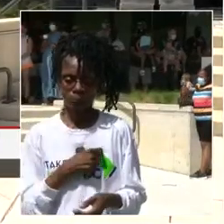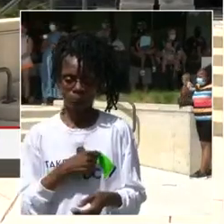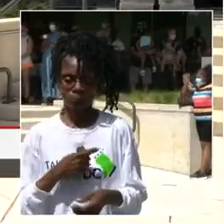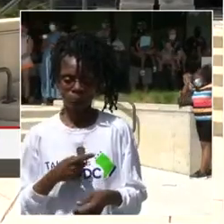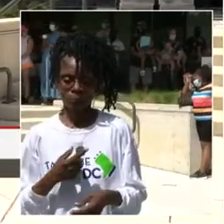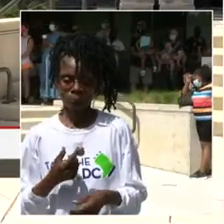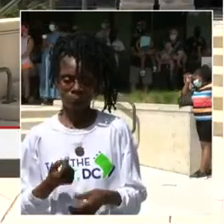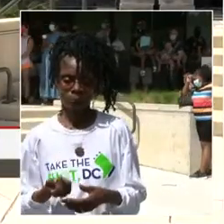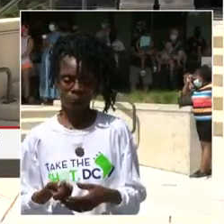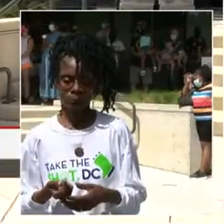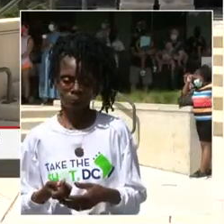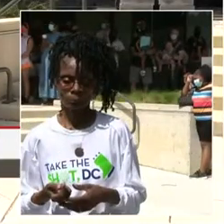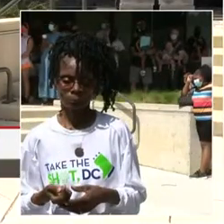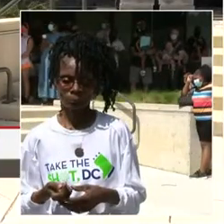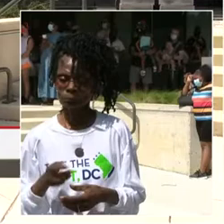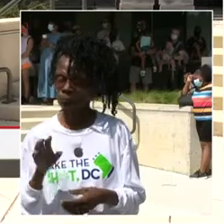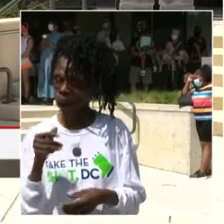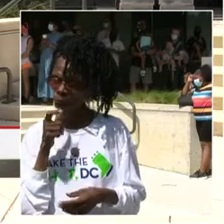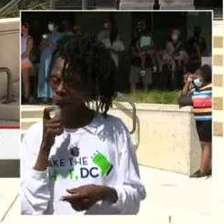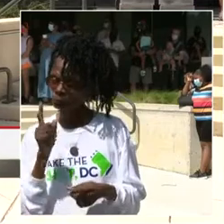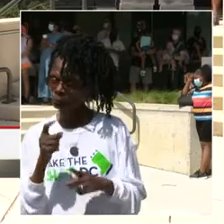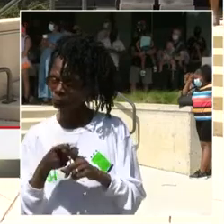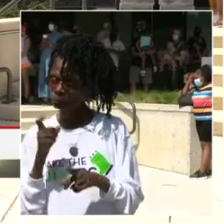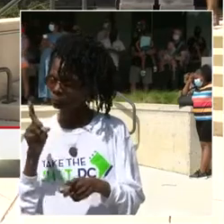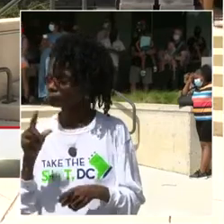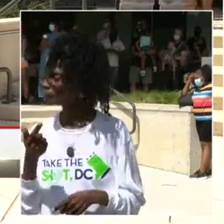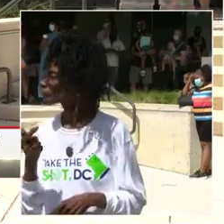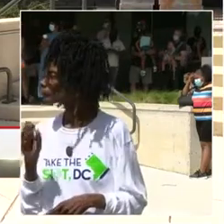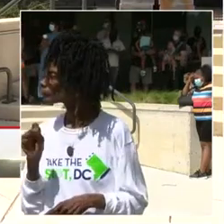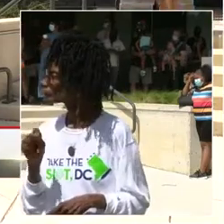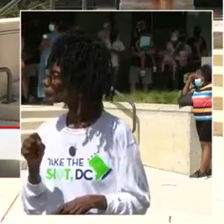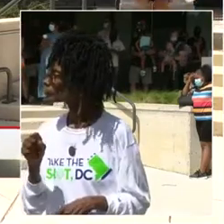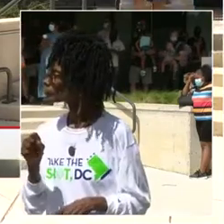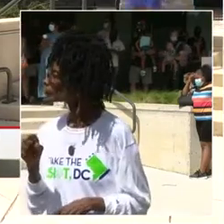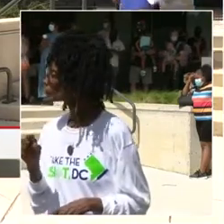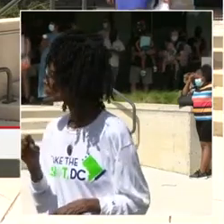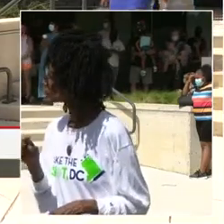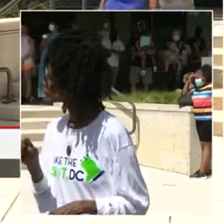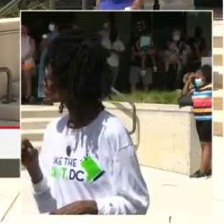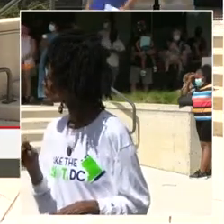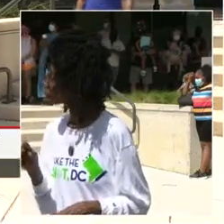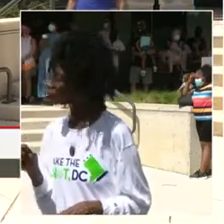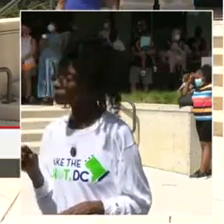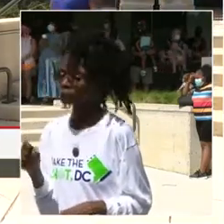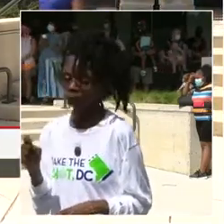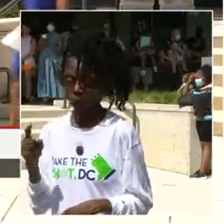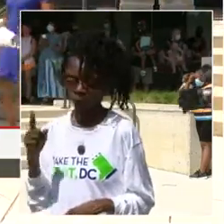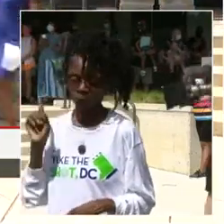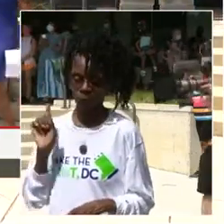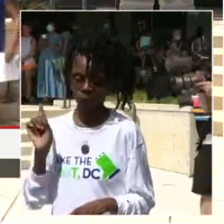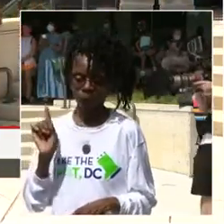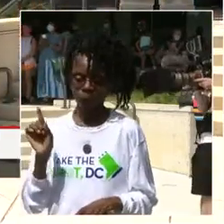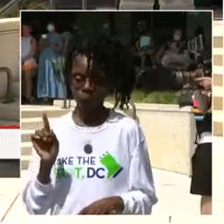up from DGS? DGS! Yeah, here. Thank you. Thank you, Tiffany.